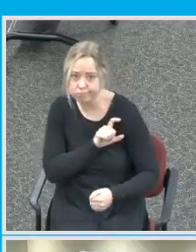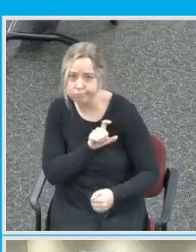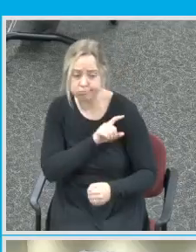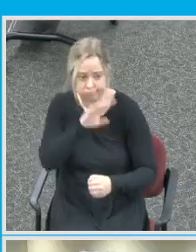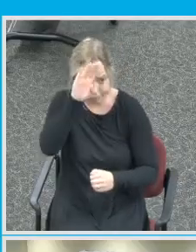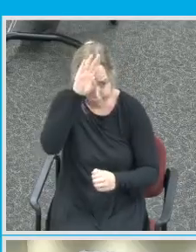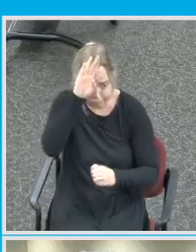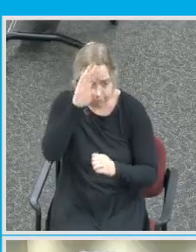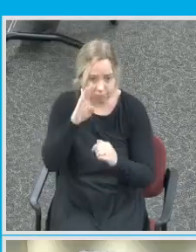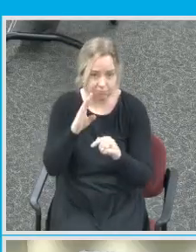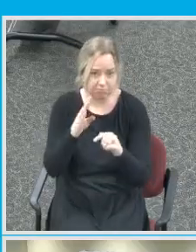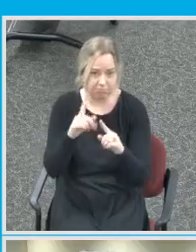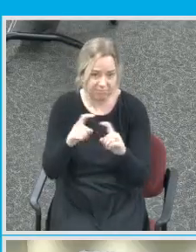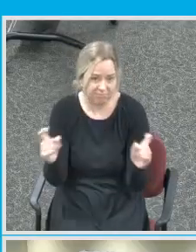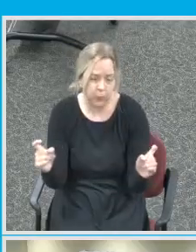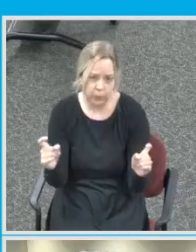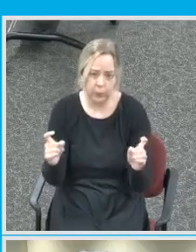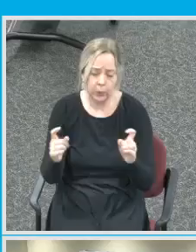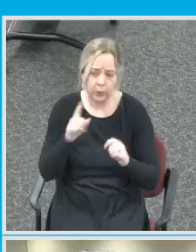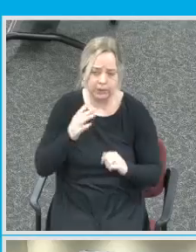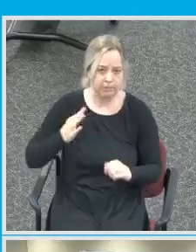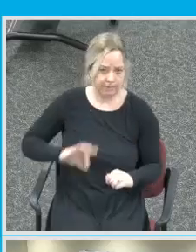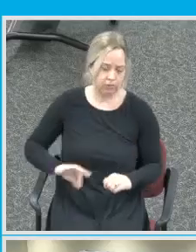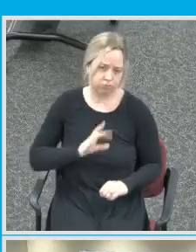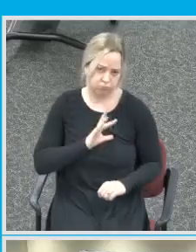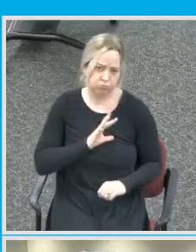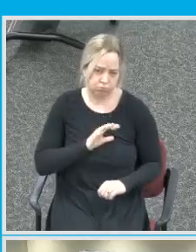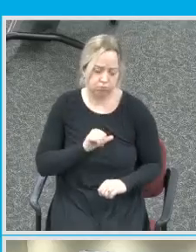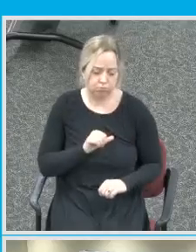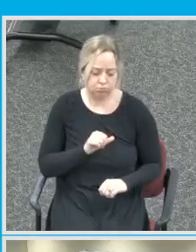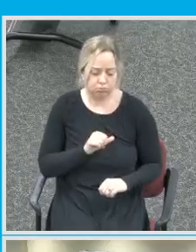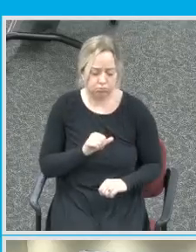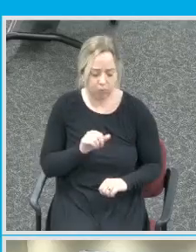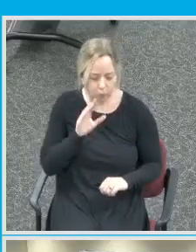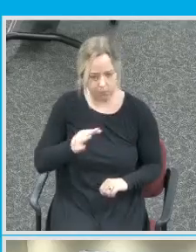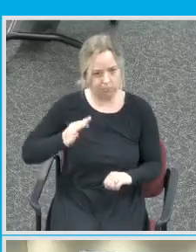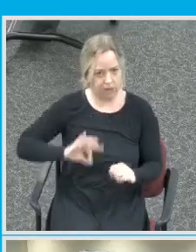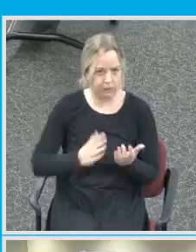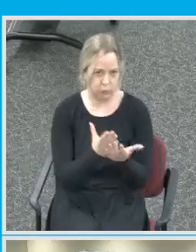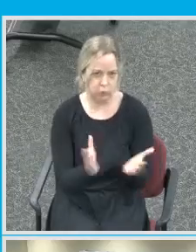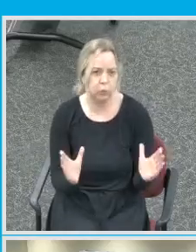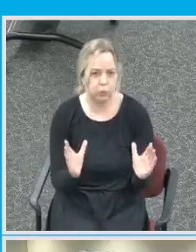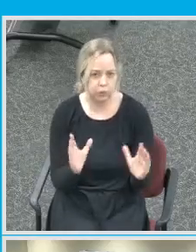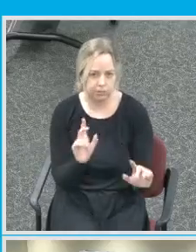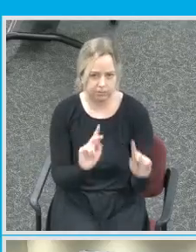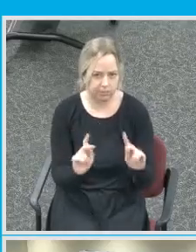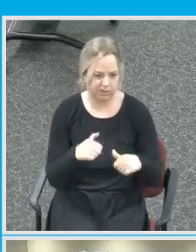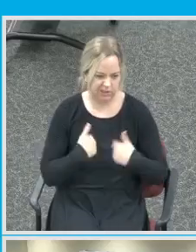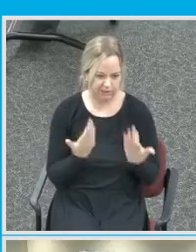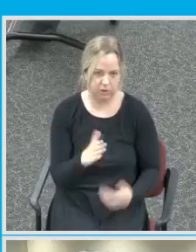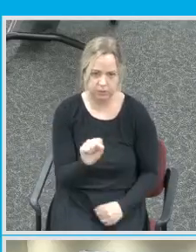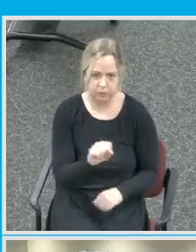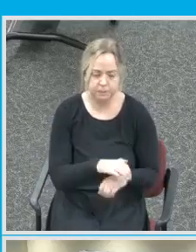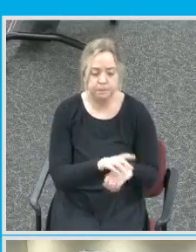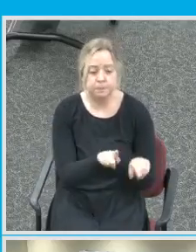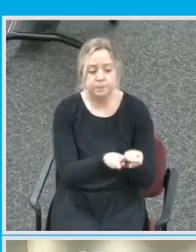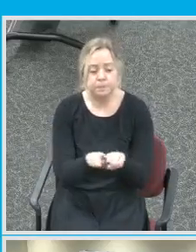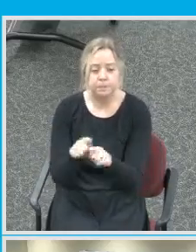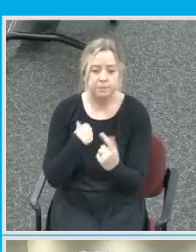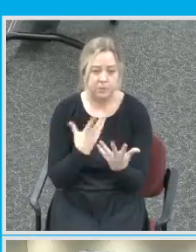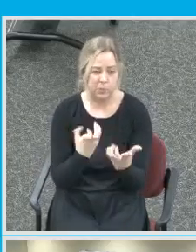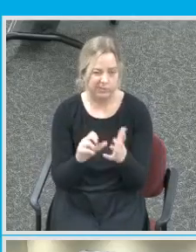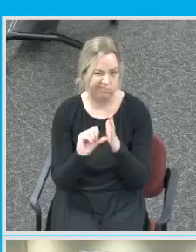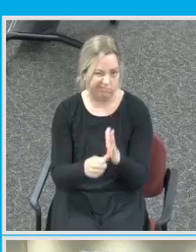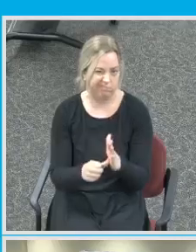sectors, I think is very beneficial to the residents of Colorado Springs and the county. Also wanted to